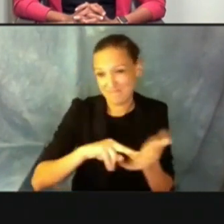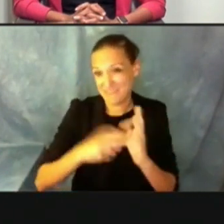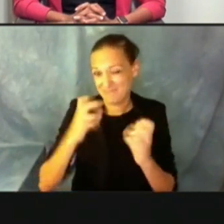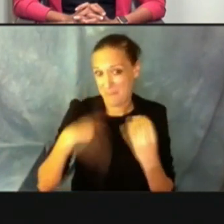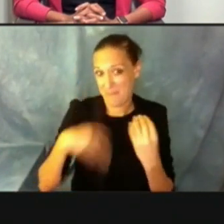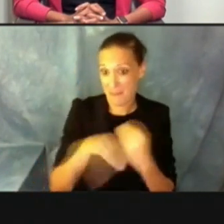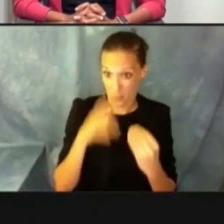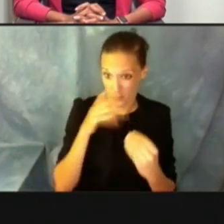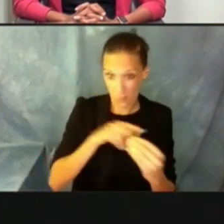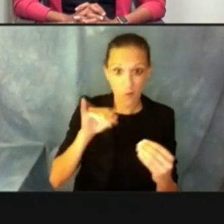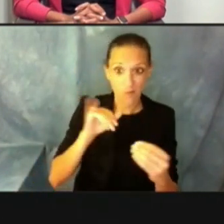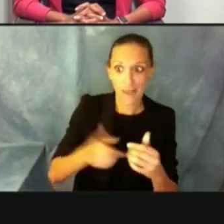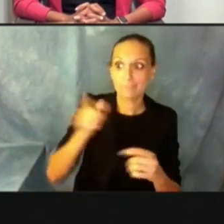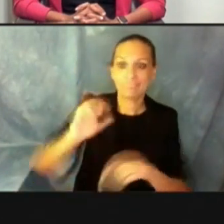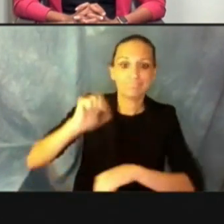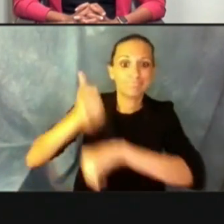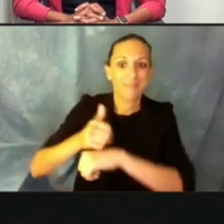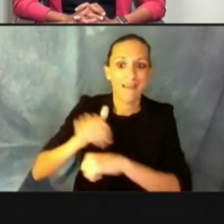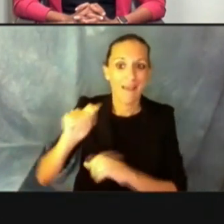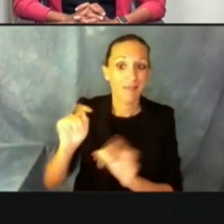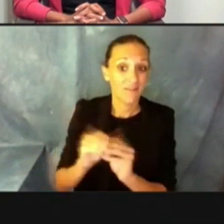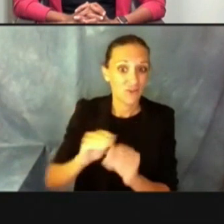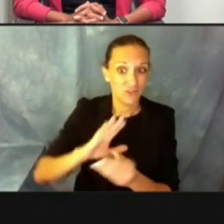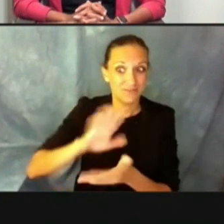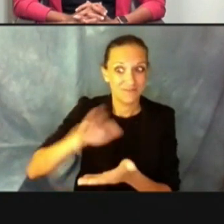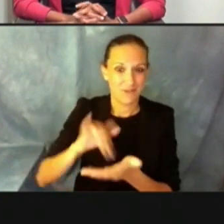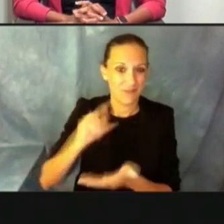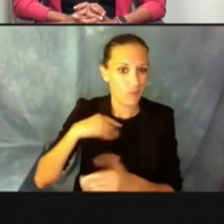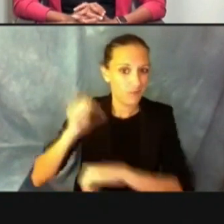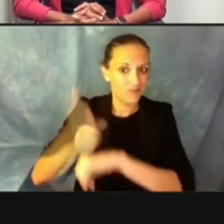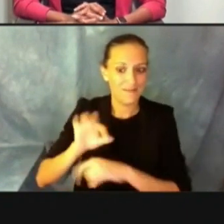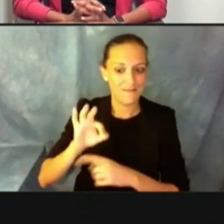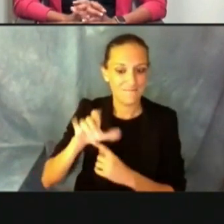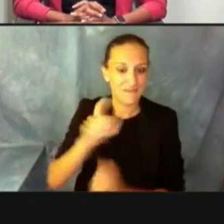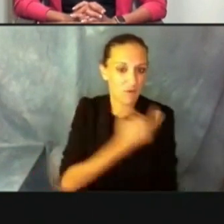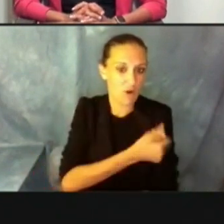hospital at the convention center earlier in the pandemic?